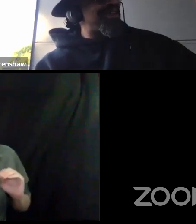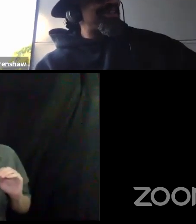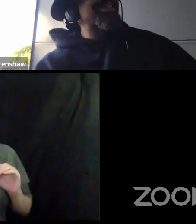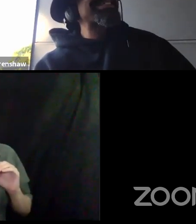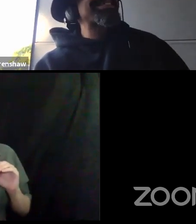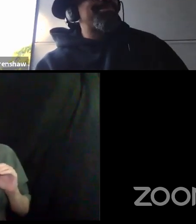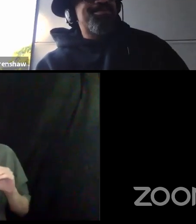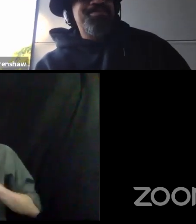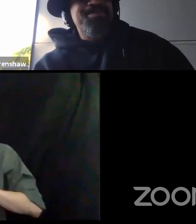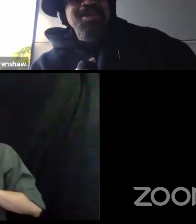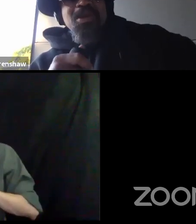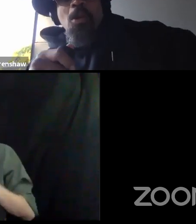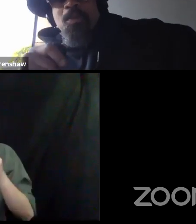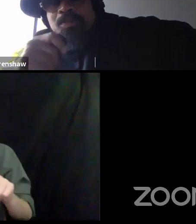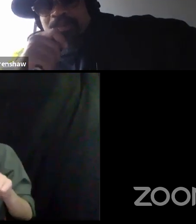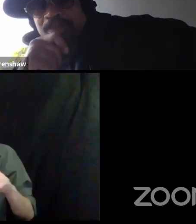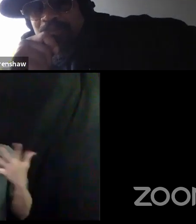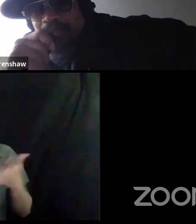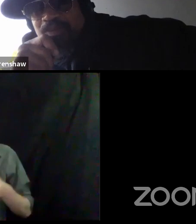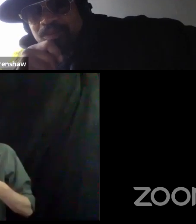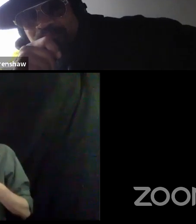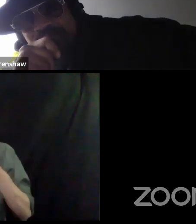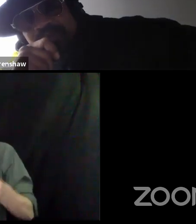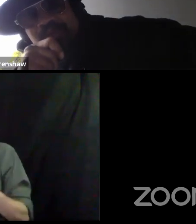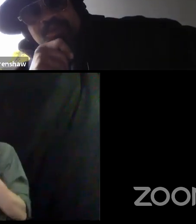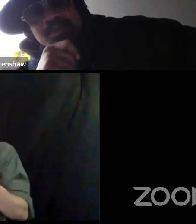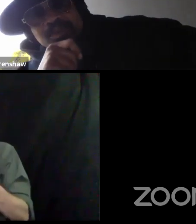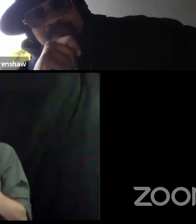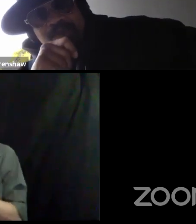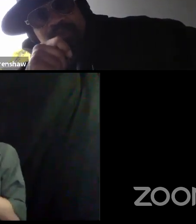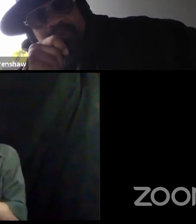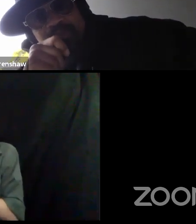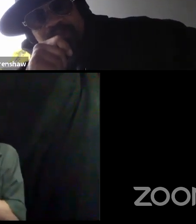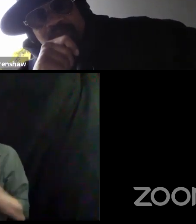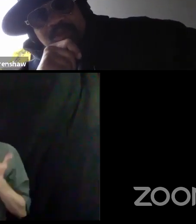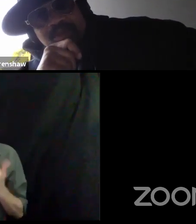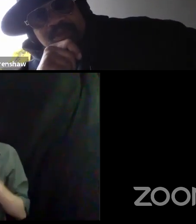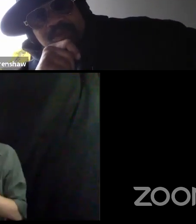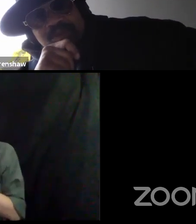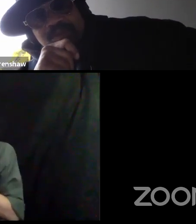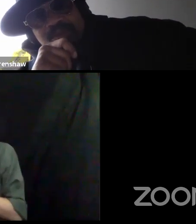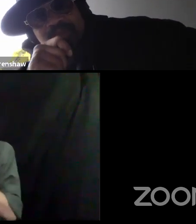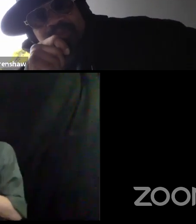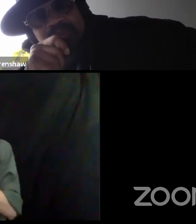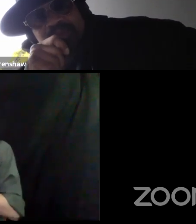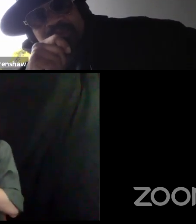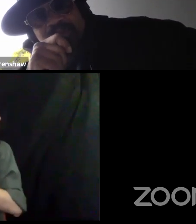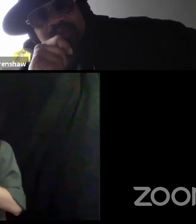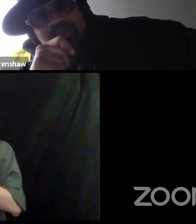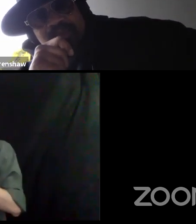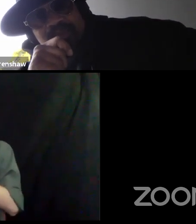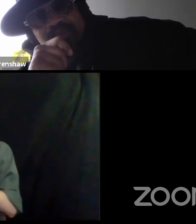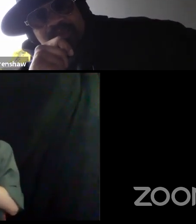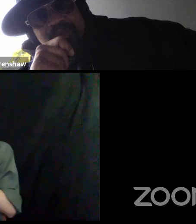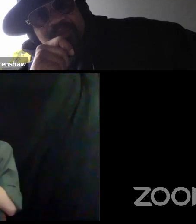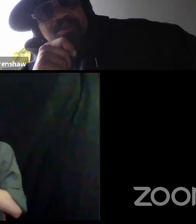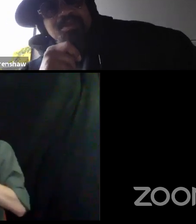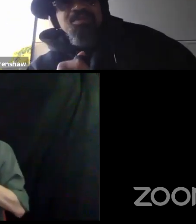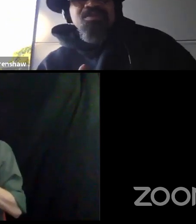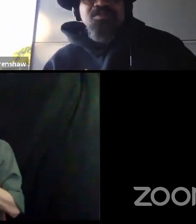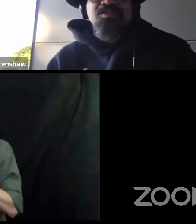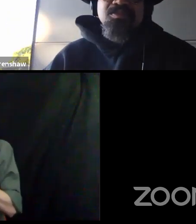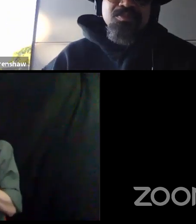political activism means. It doesn't just have a containment of showing up with your signs, protesting, getting the bullhorn, eloquently saying